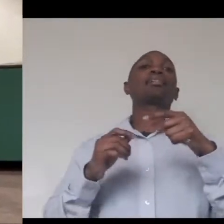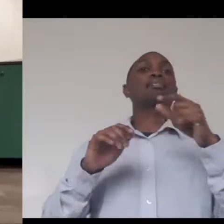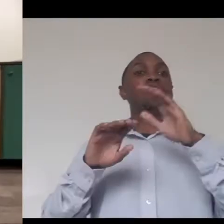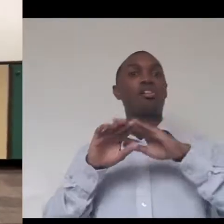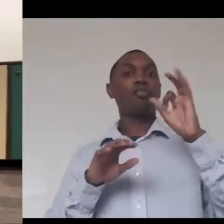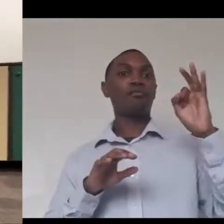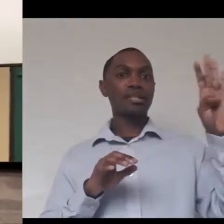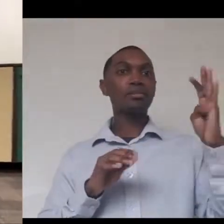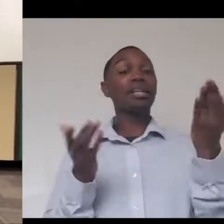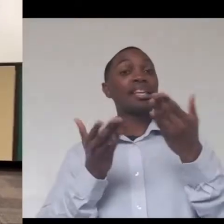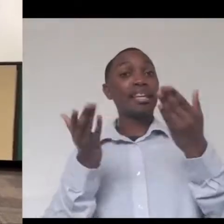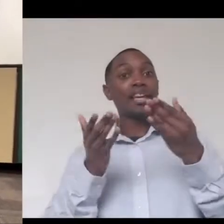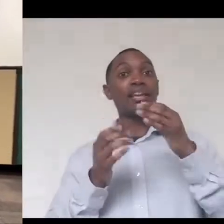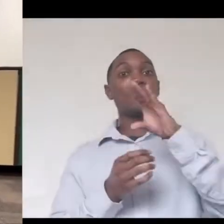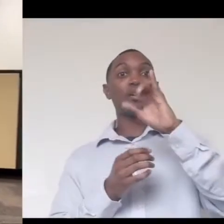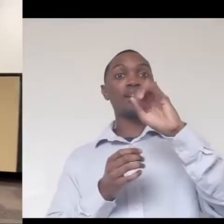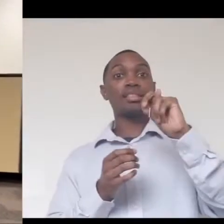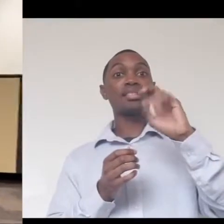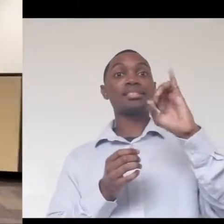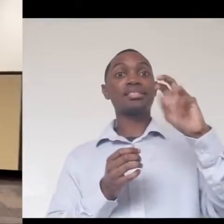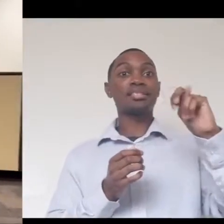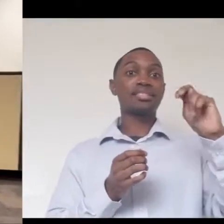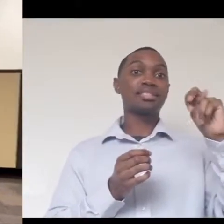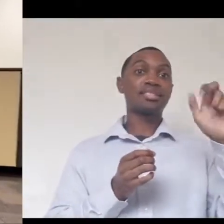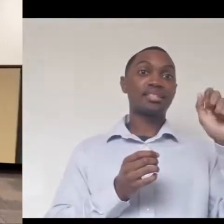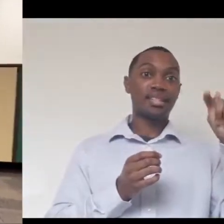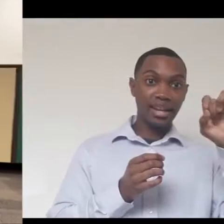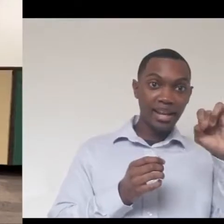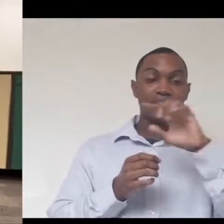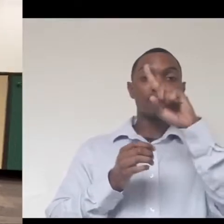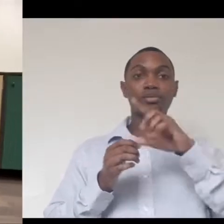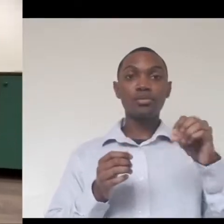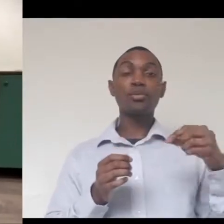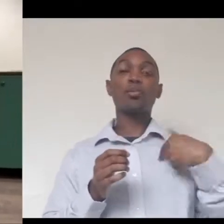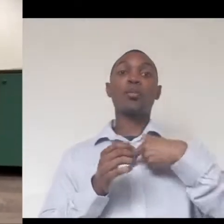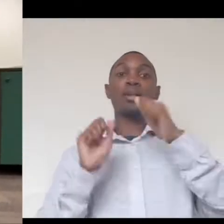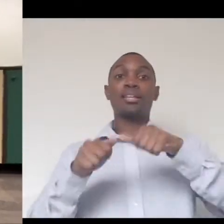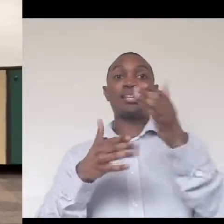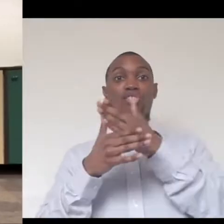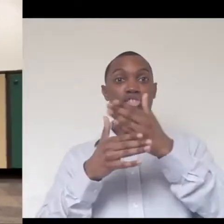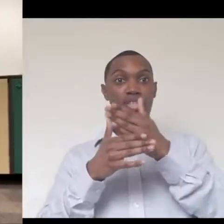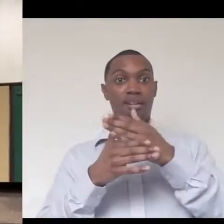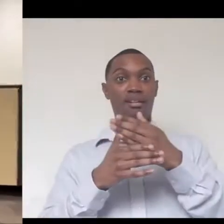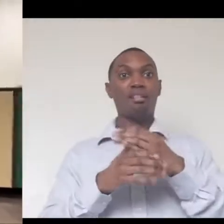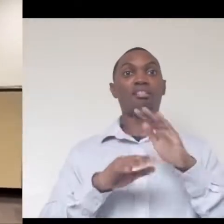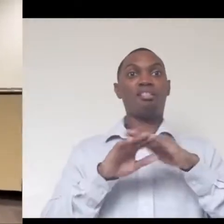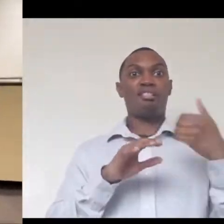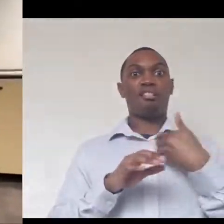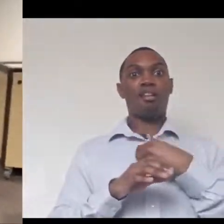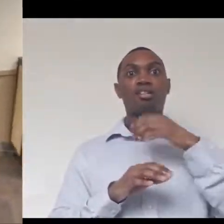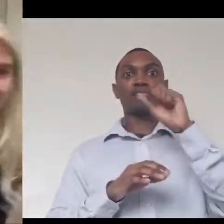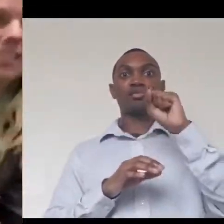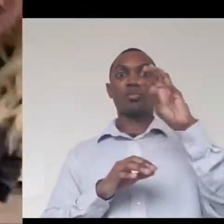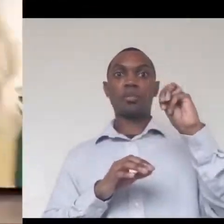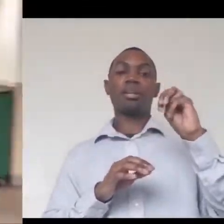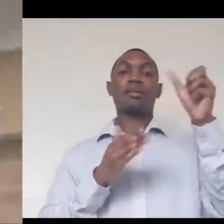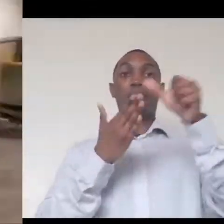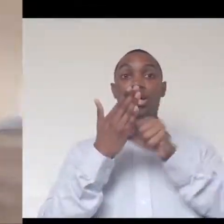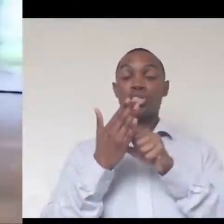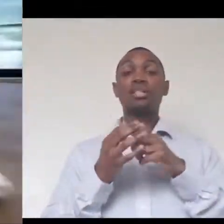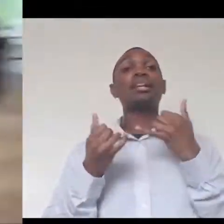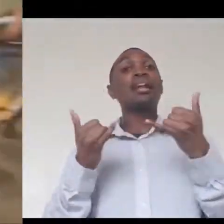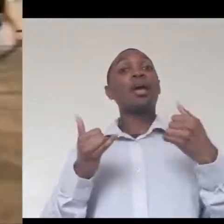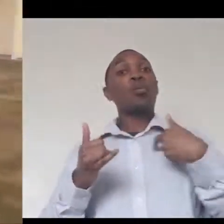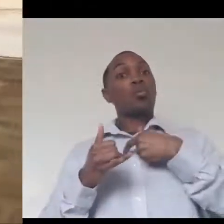the Cincinnati Zoo so we can see that and share it on our social pages as well. All right, we're going to go ahead and get ready, and we're going to take these guys on a